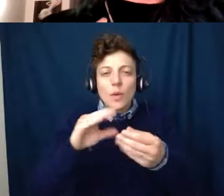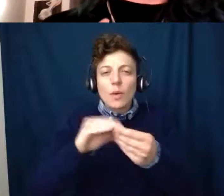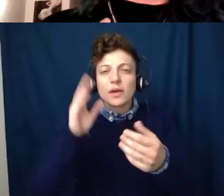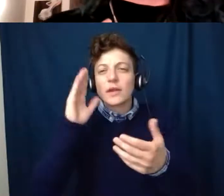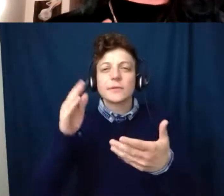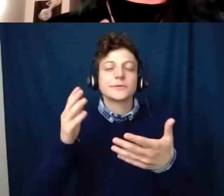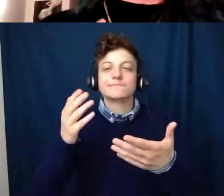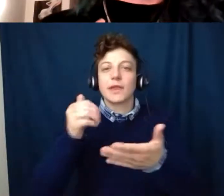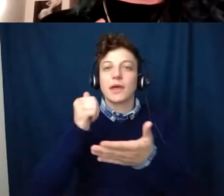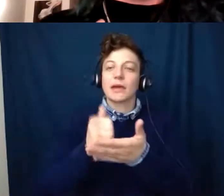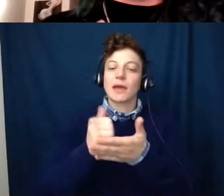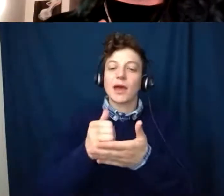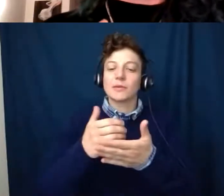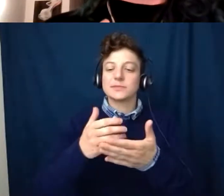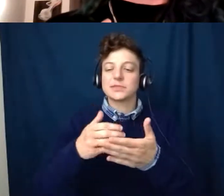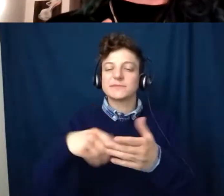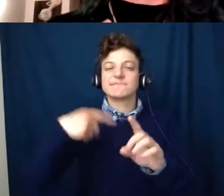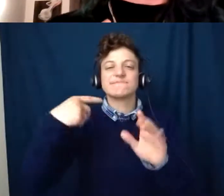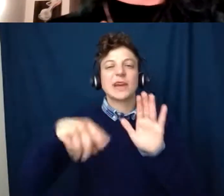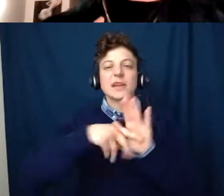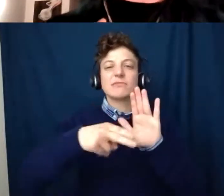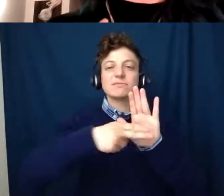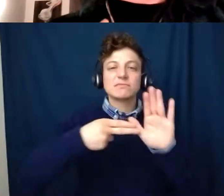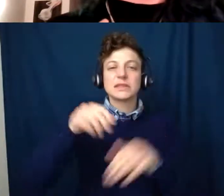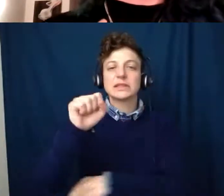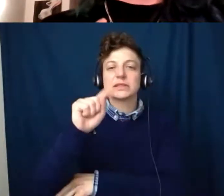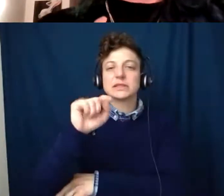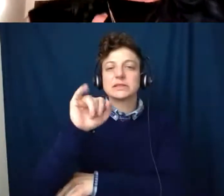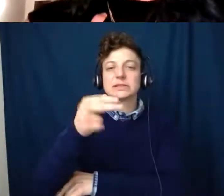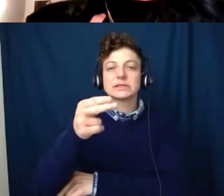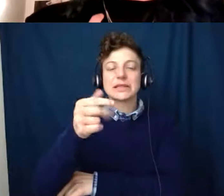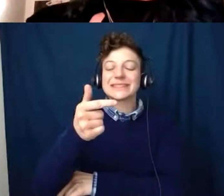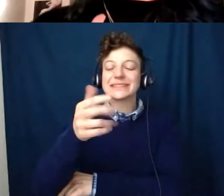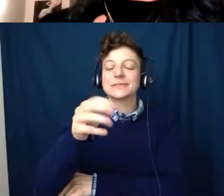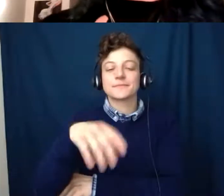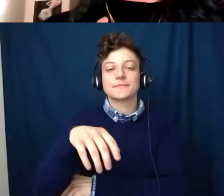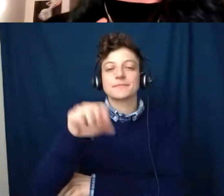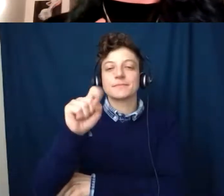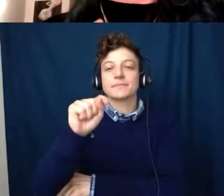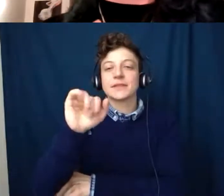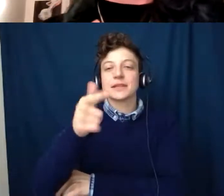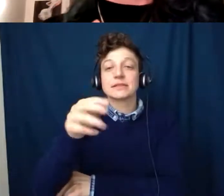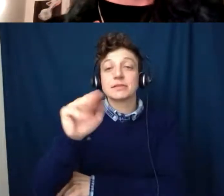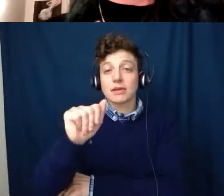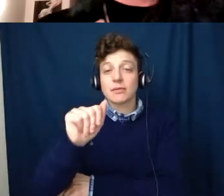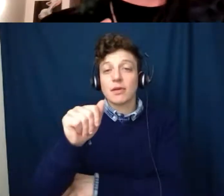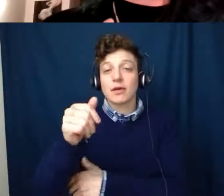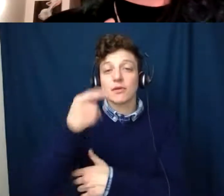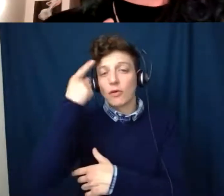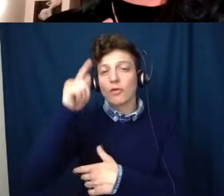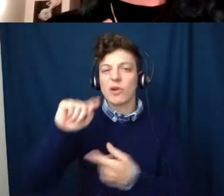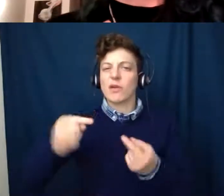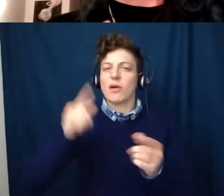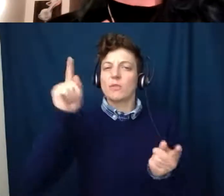the stigma against some of these harm reduction techniques is something that I feel is really important, especially in Philadelphia, but also